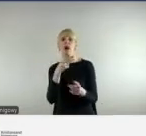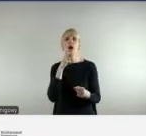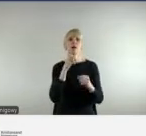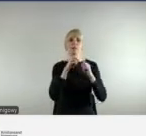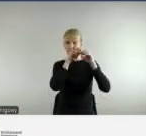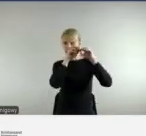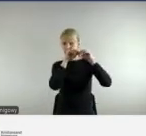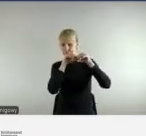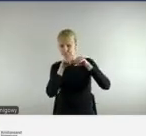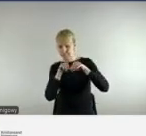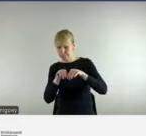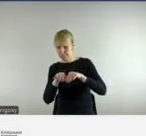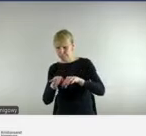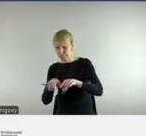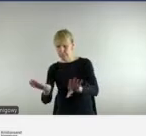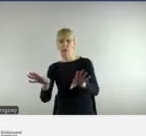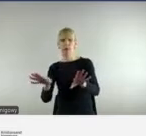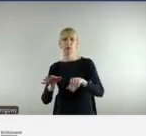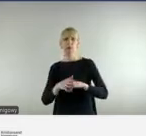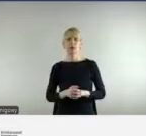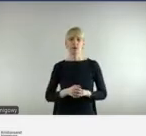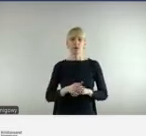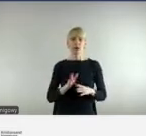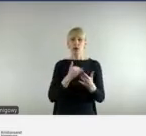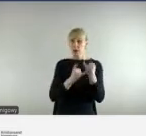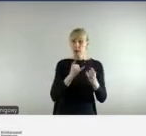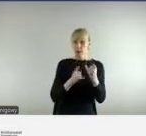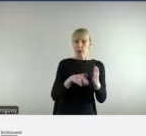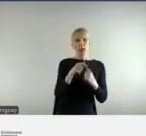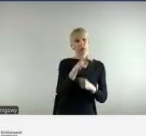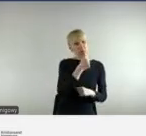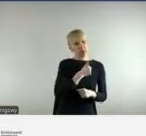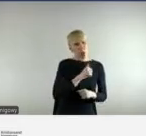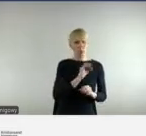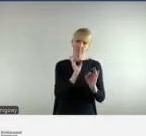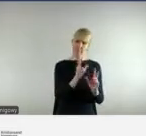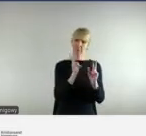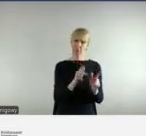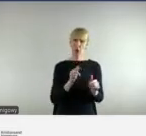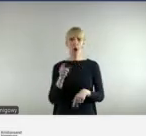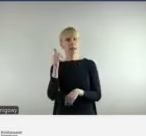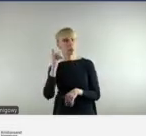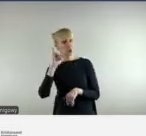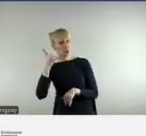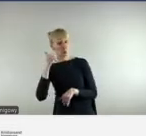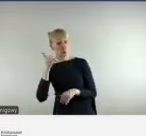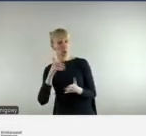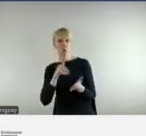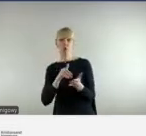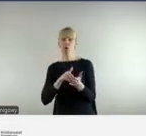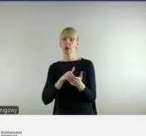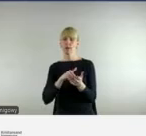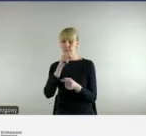it's yellow, then you have to make notice of it. And when it comes to orange or